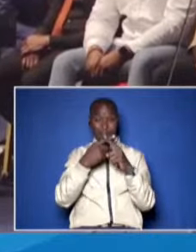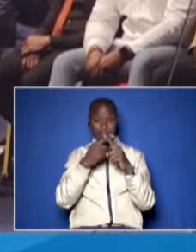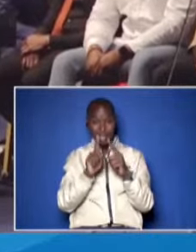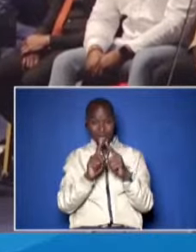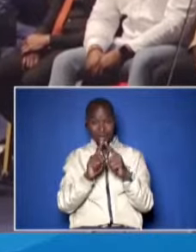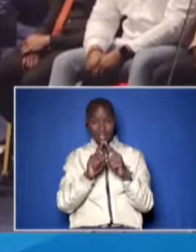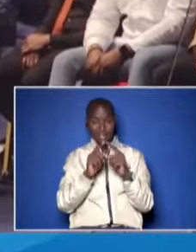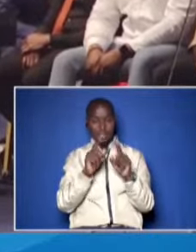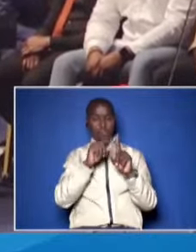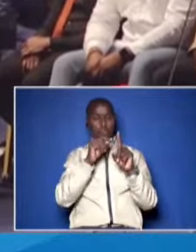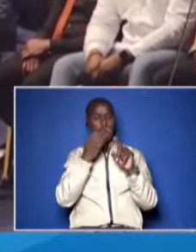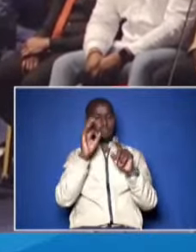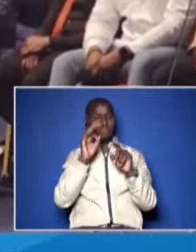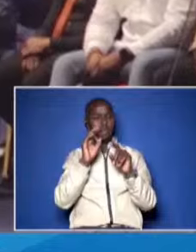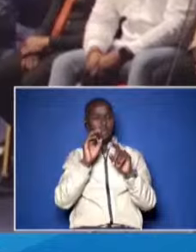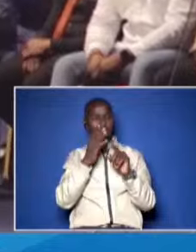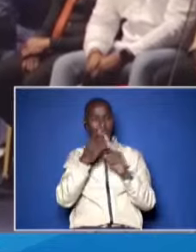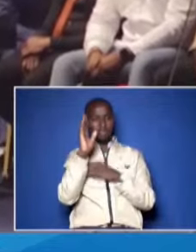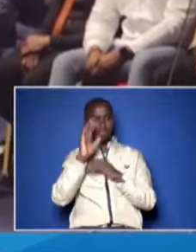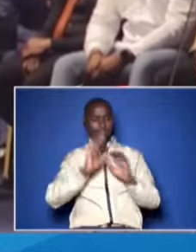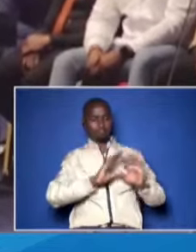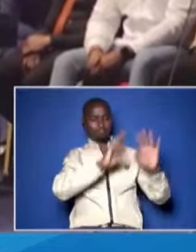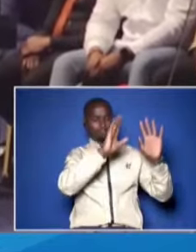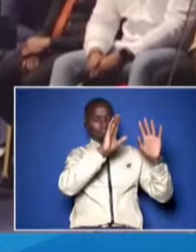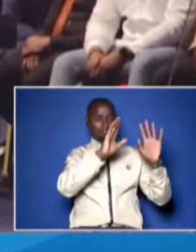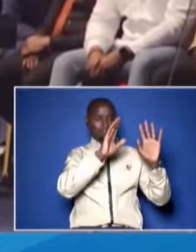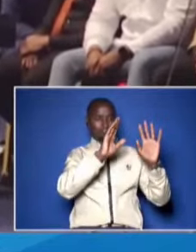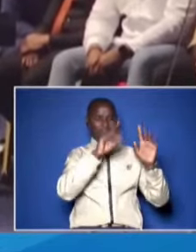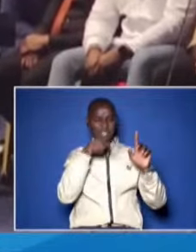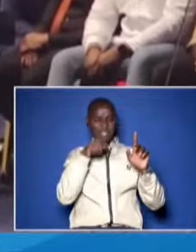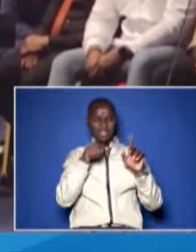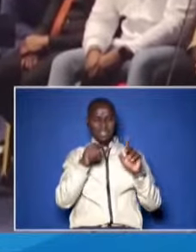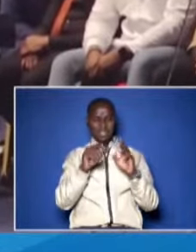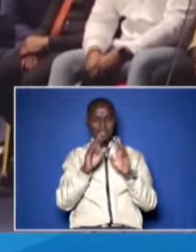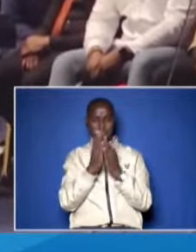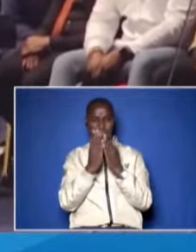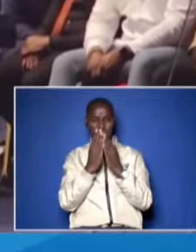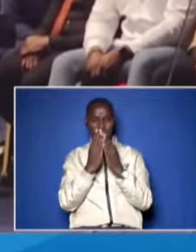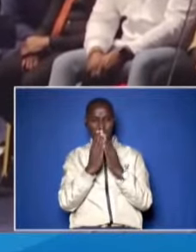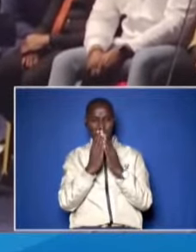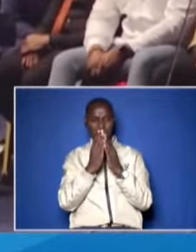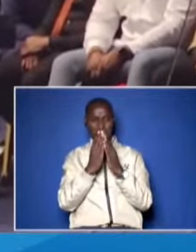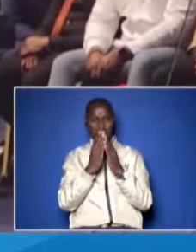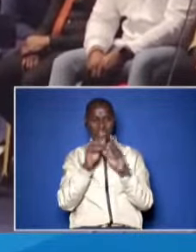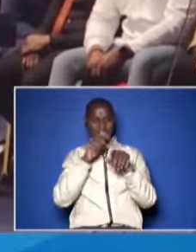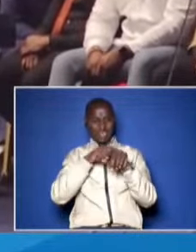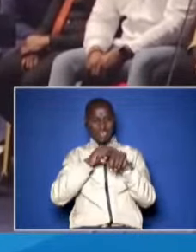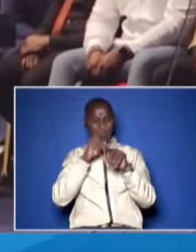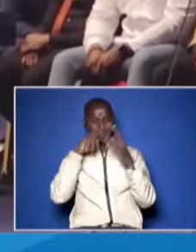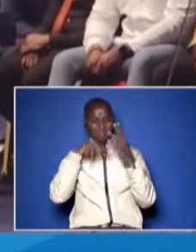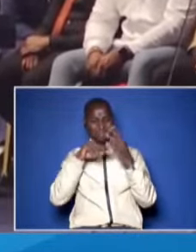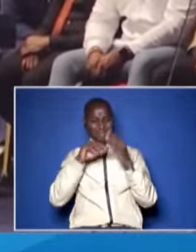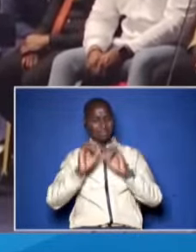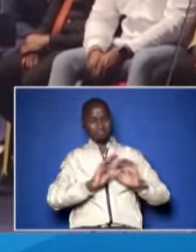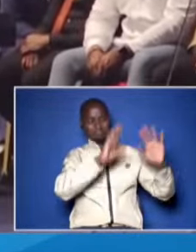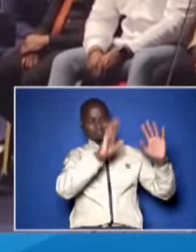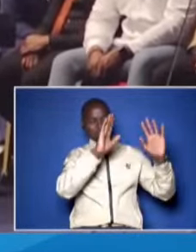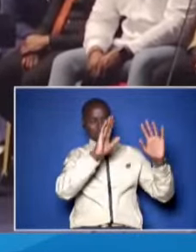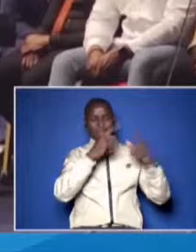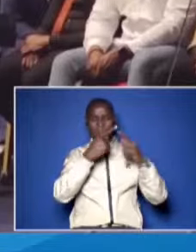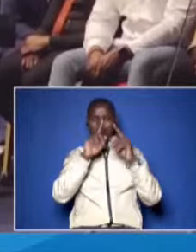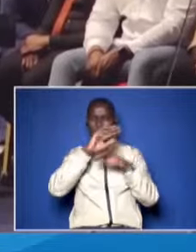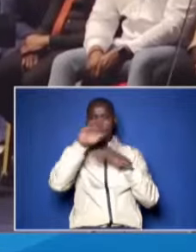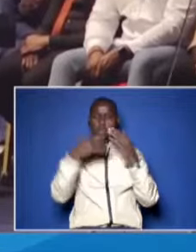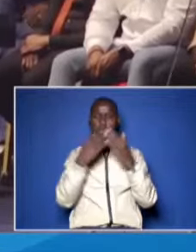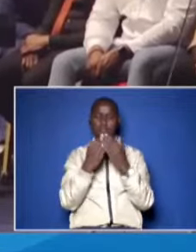together this ancient book is out of date but to all who read and love the